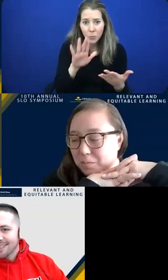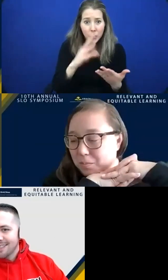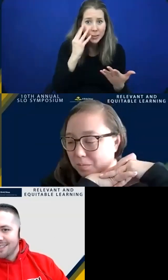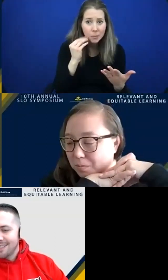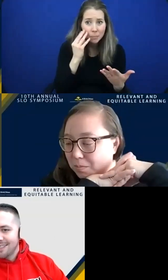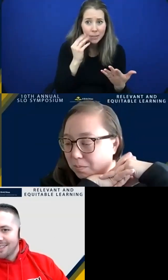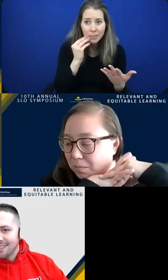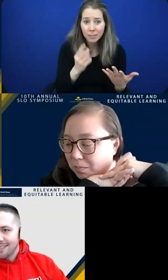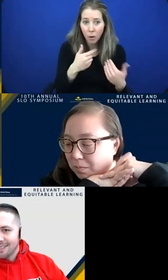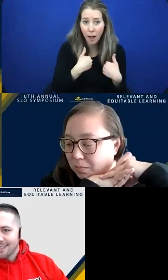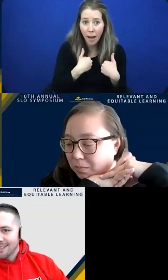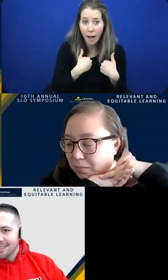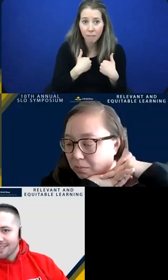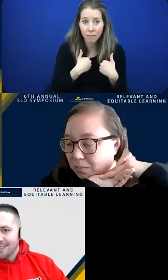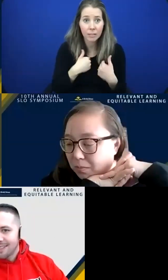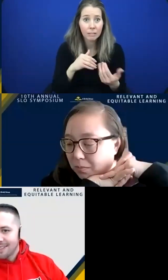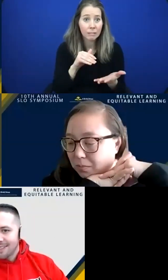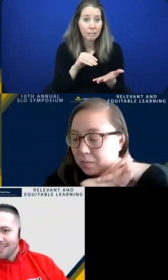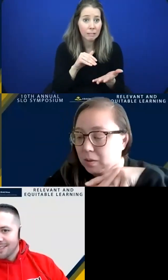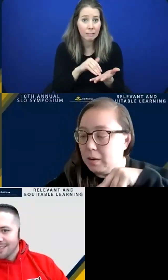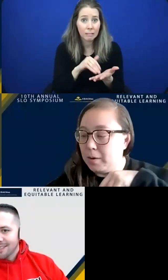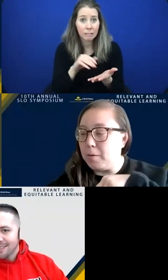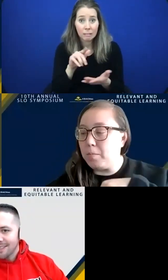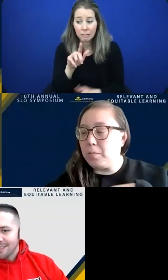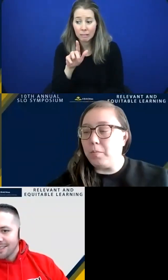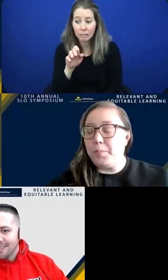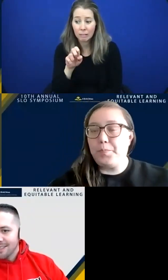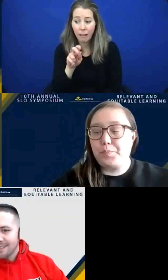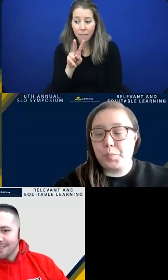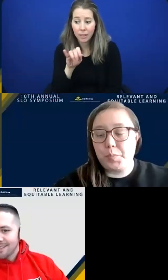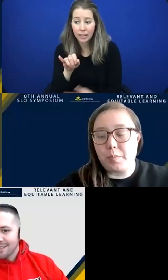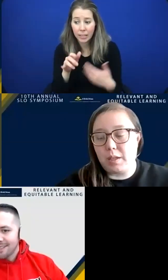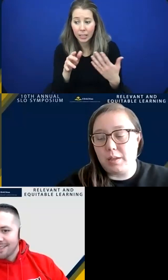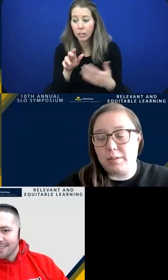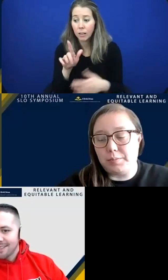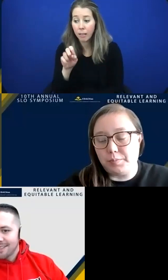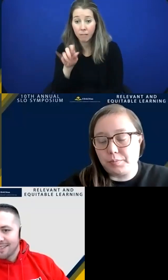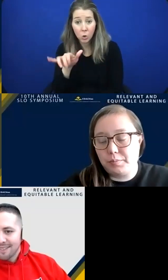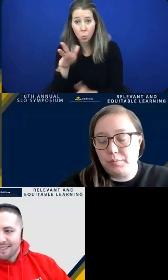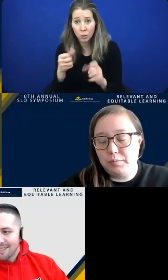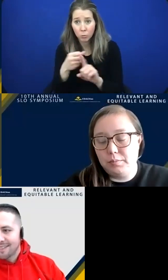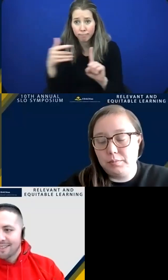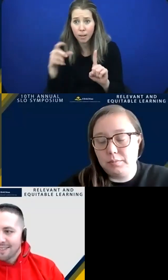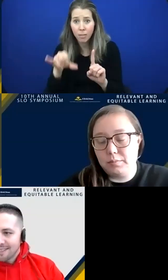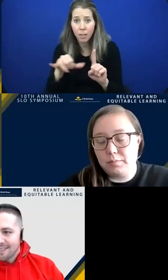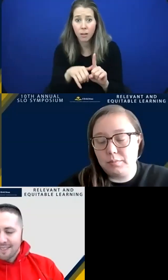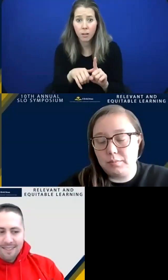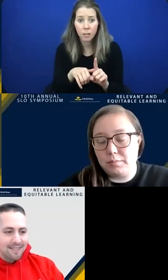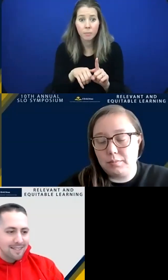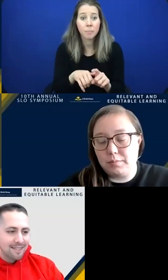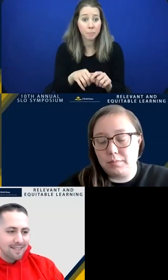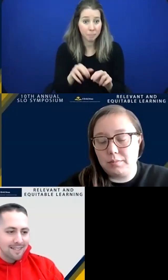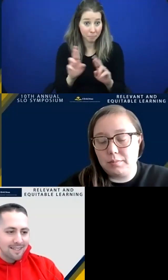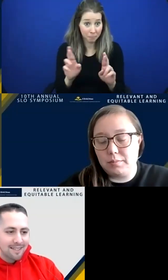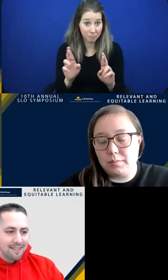that you have, Dr. Levy. Please elaborate, if you want to elaborate on that. Yeah, there were